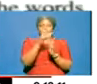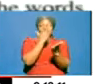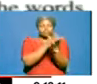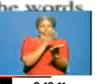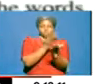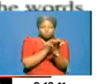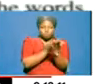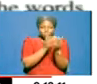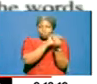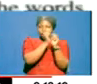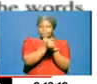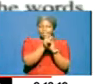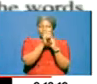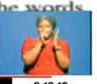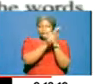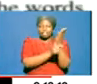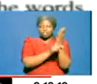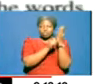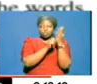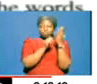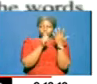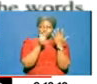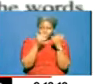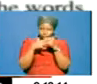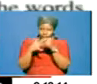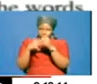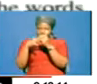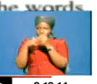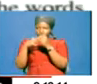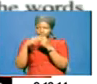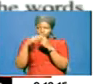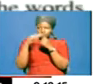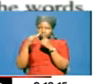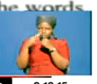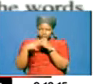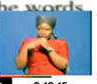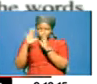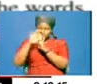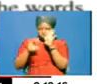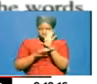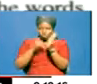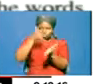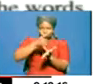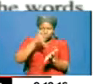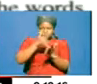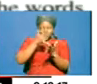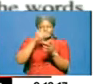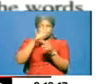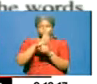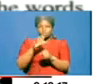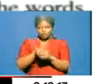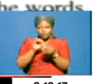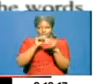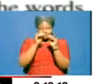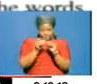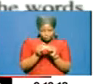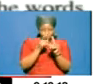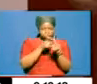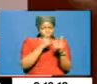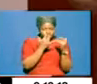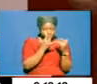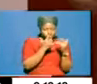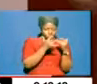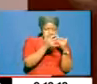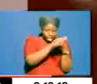of the Constitution to increase the number of National Assembly elected from constituencies from the current 290 members